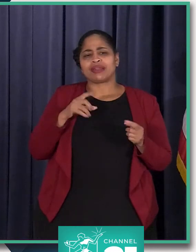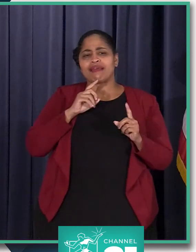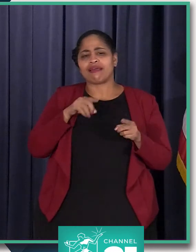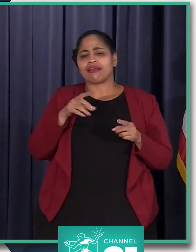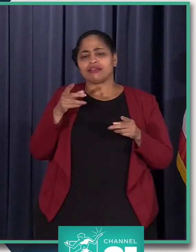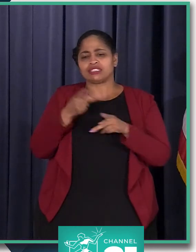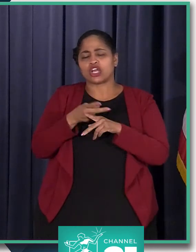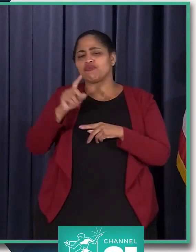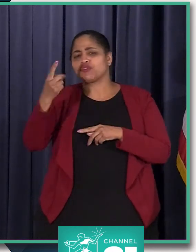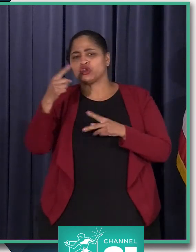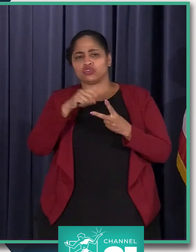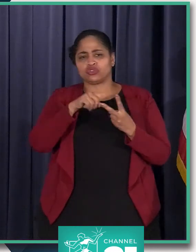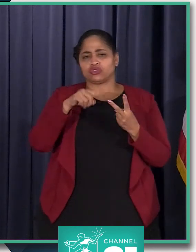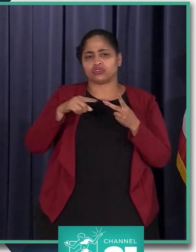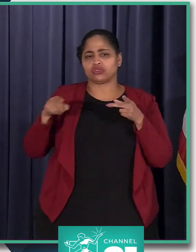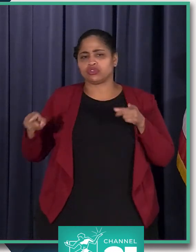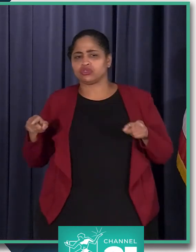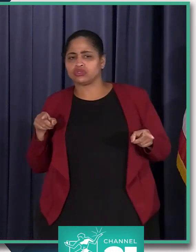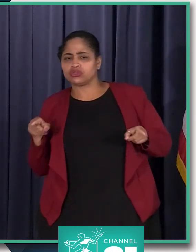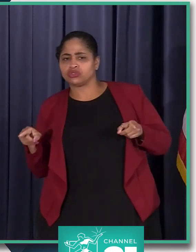first?